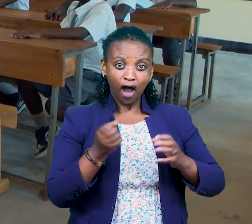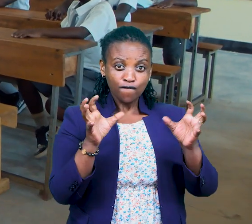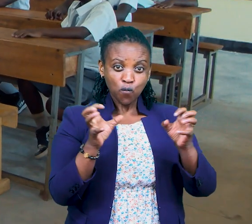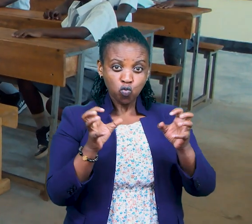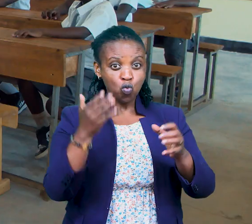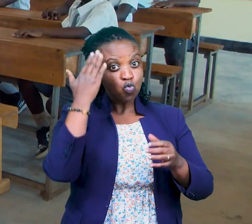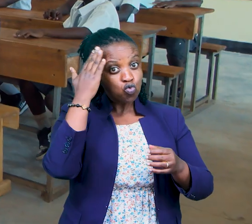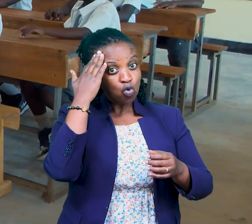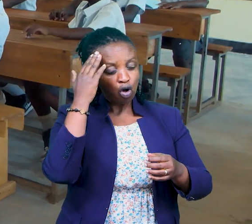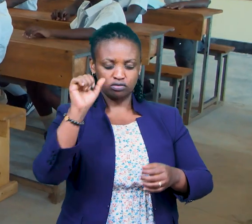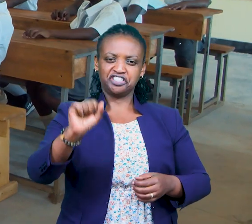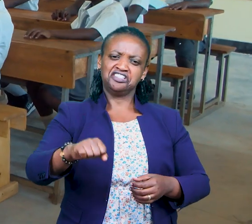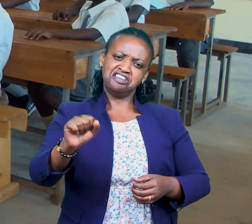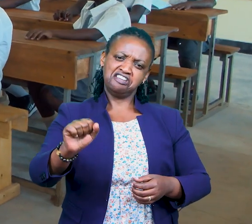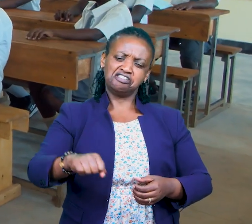bones? Yes.